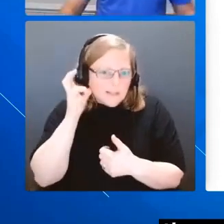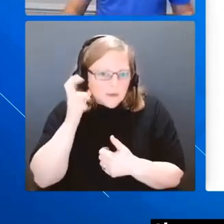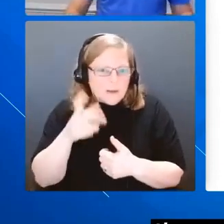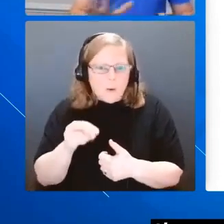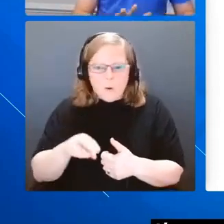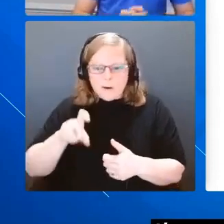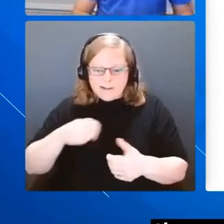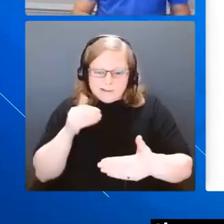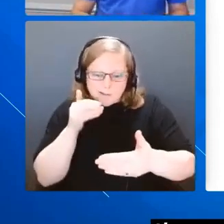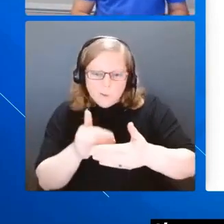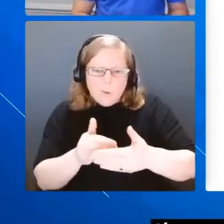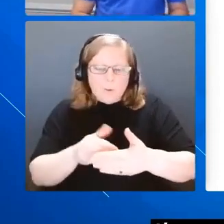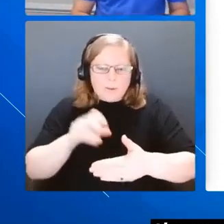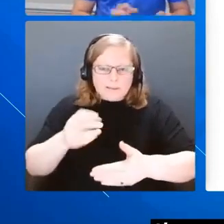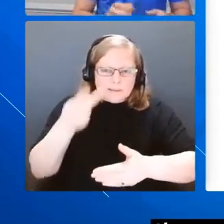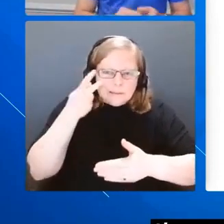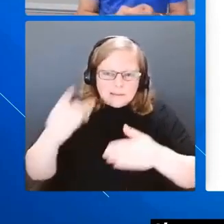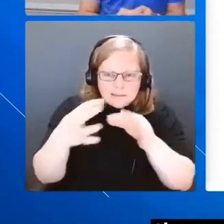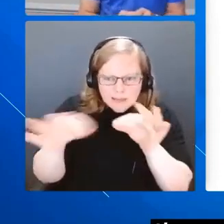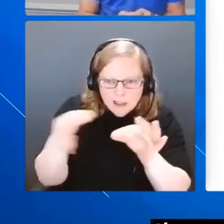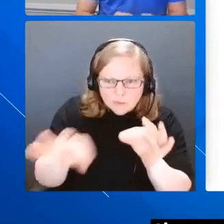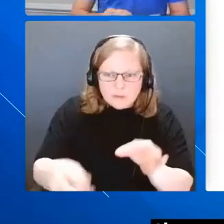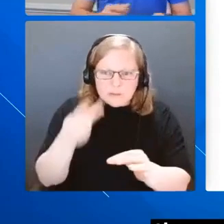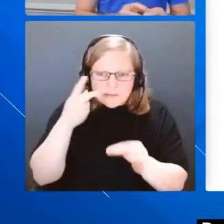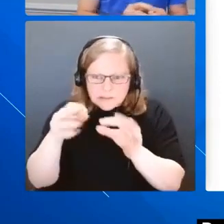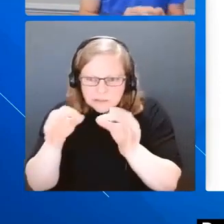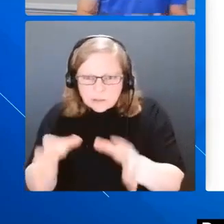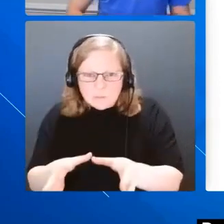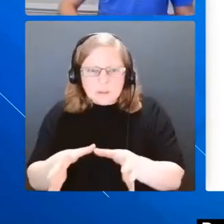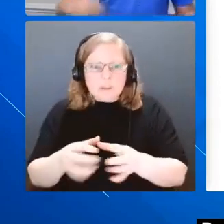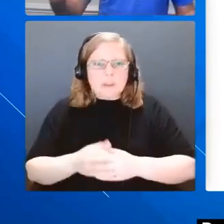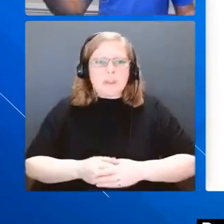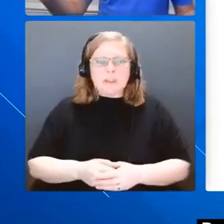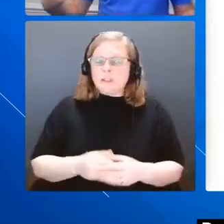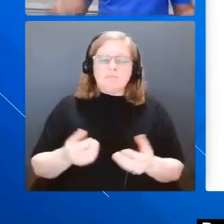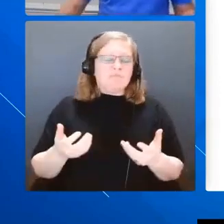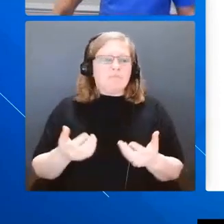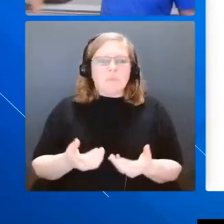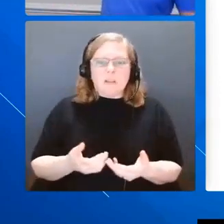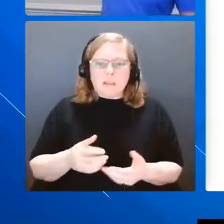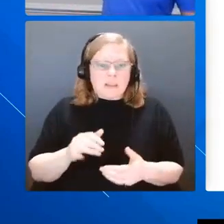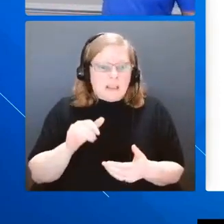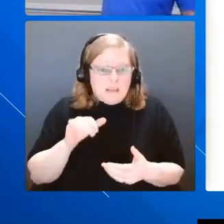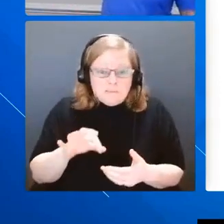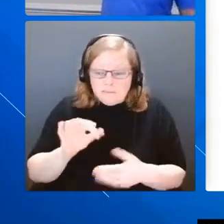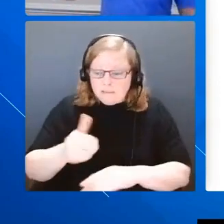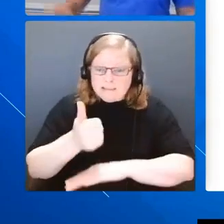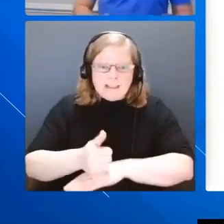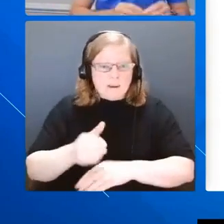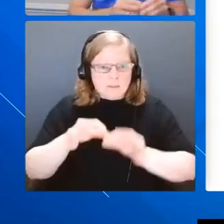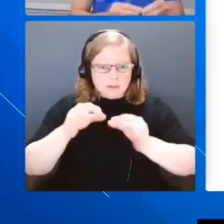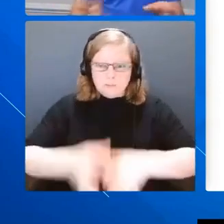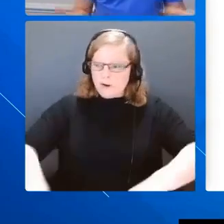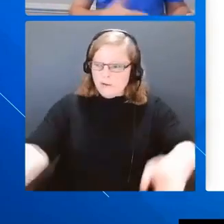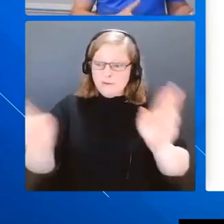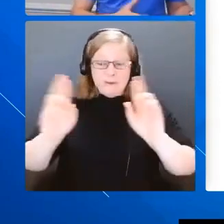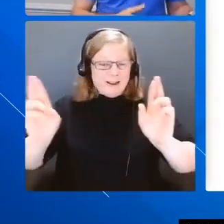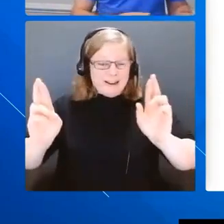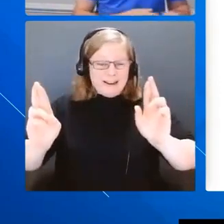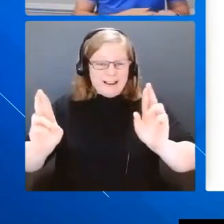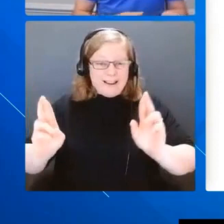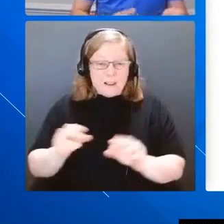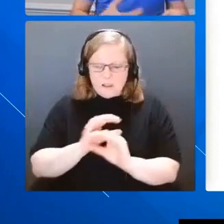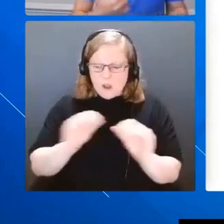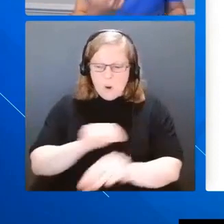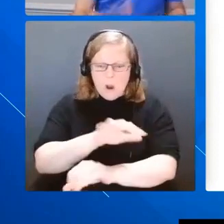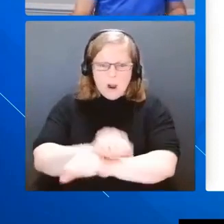see the caption, see the sign language interpreter. Because what you don't want, you do the right thing, you have captions, you have an interpreter, you don't reserve the room, and unfortunately they got